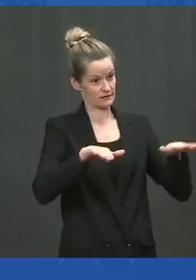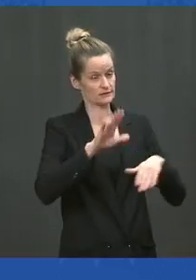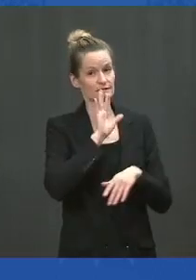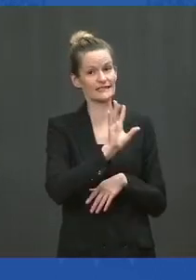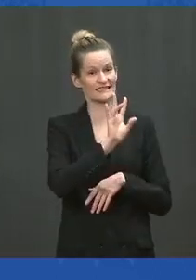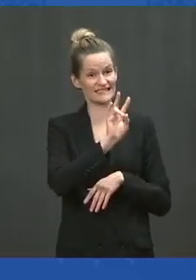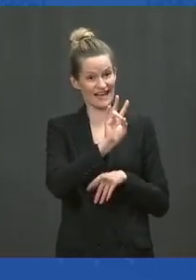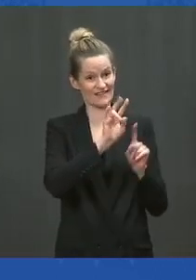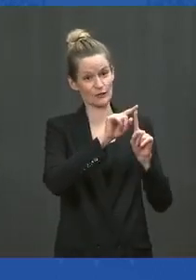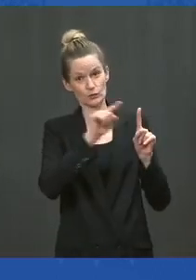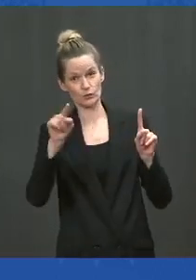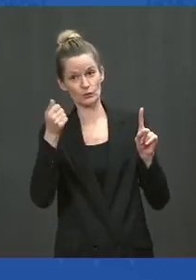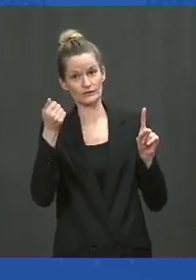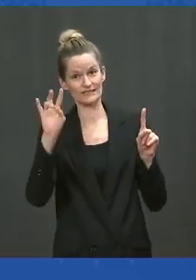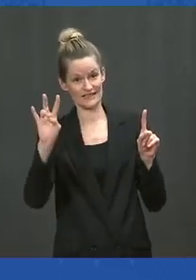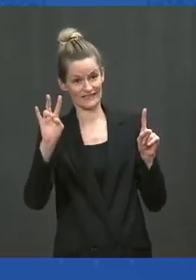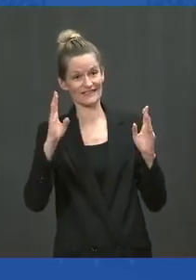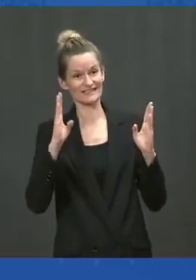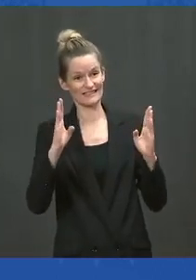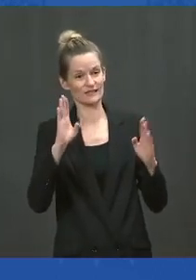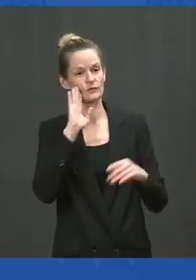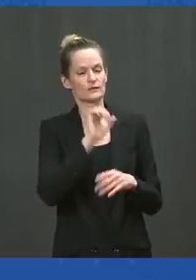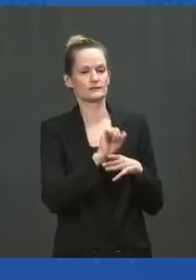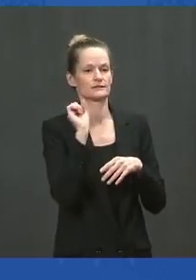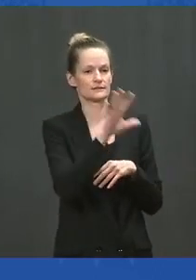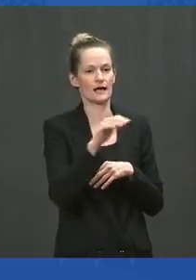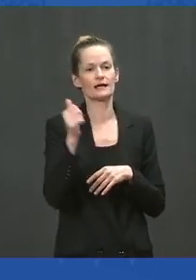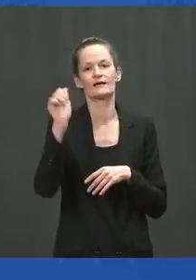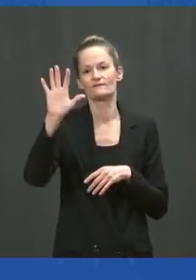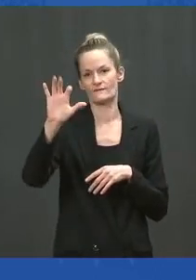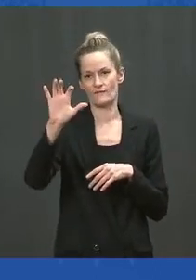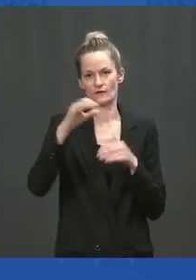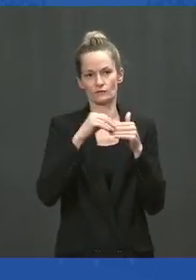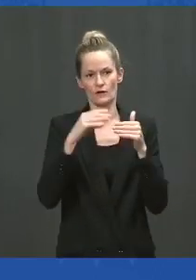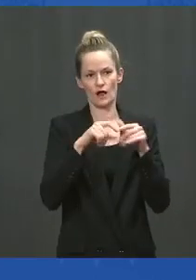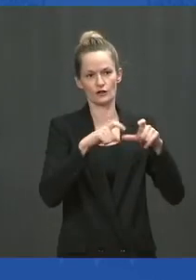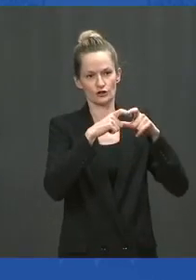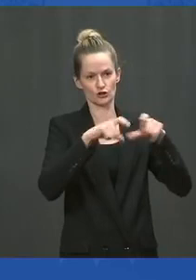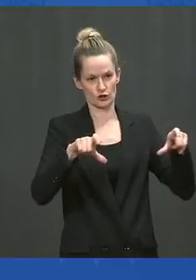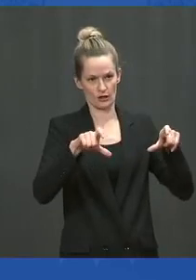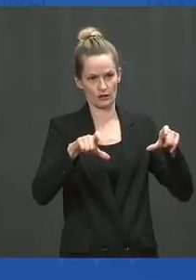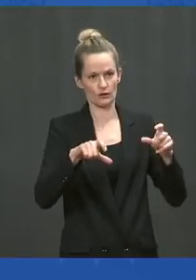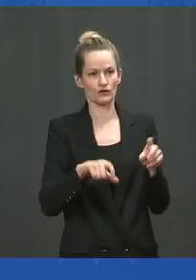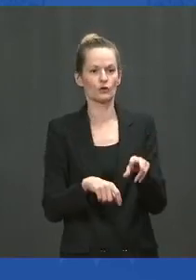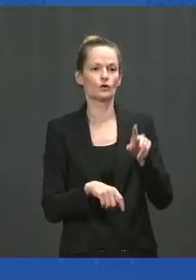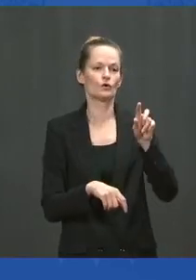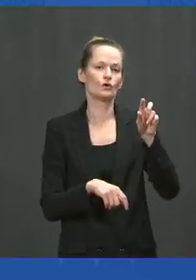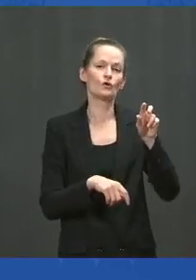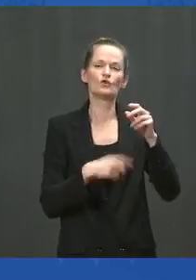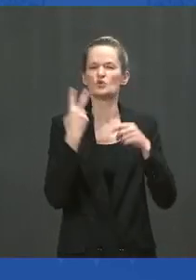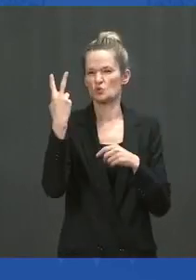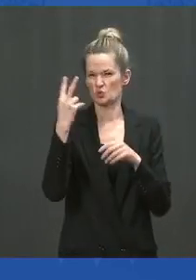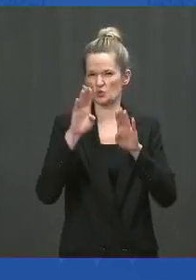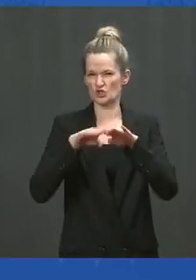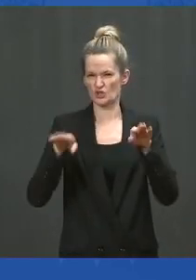child. And that will continue month after month. Second,